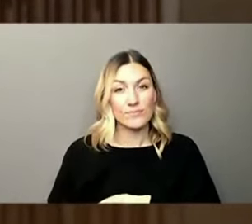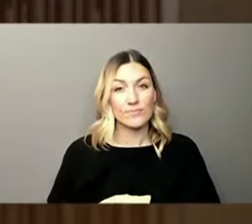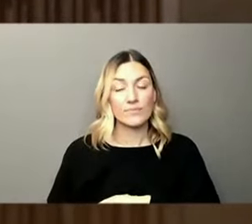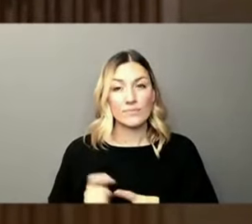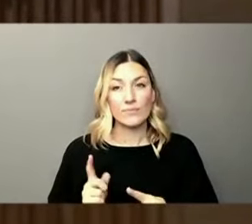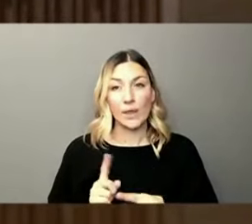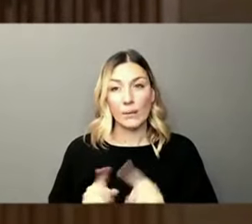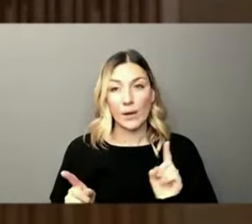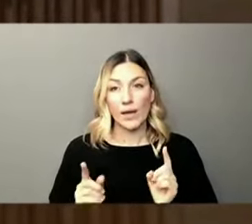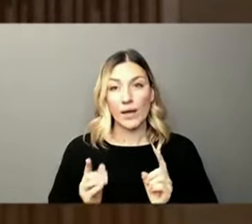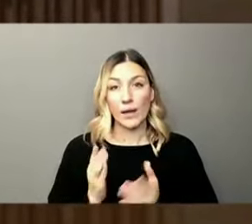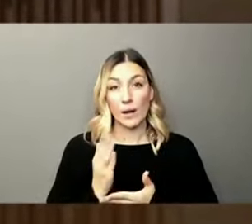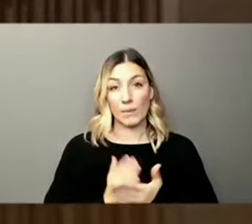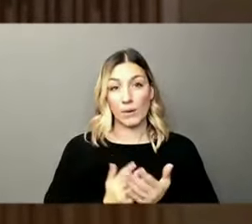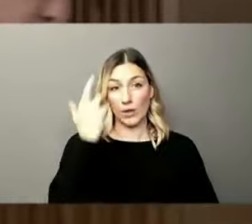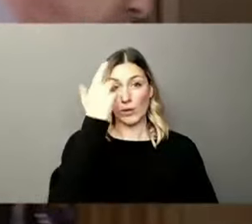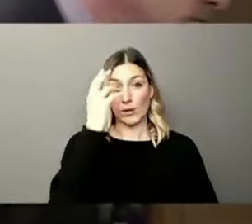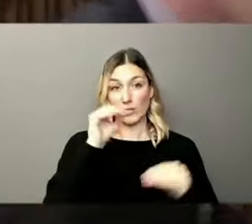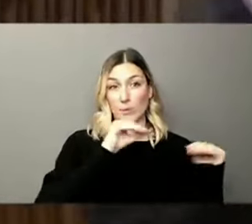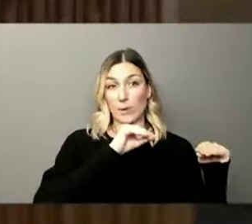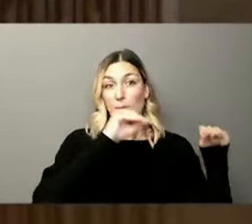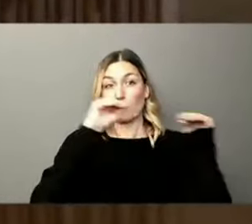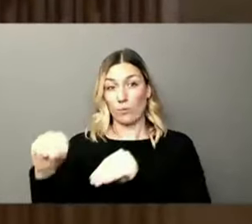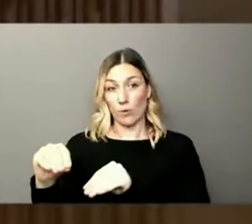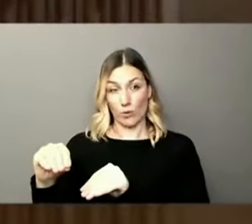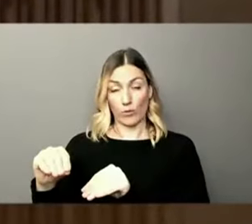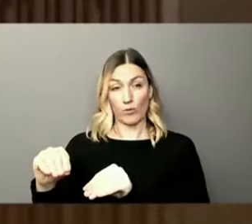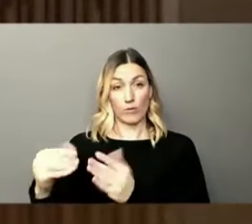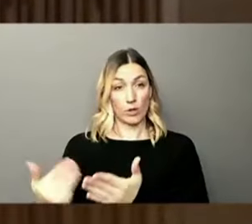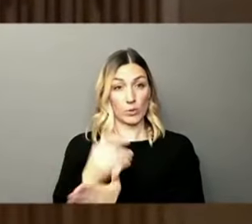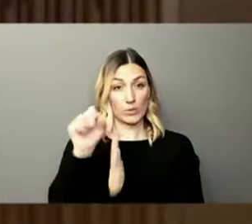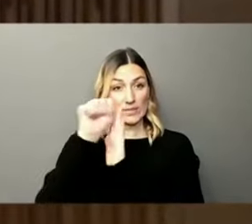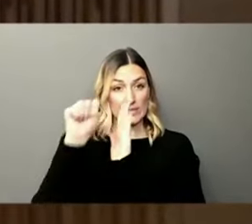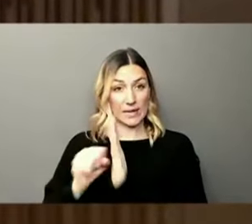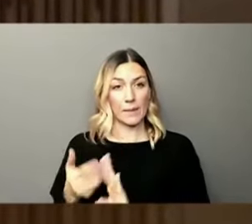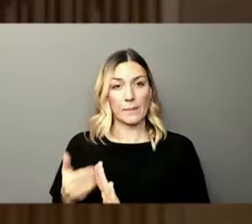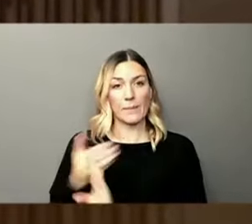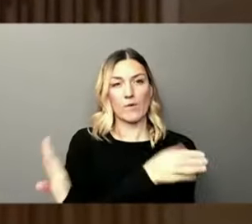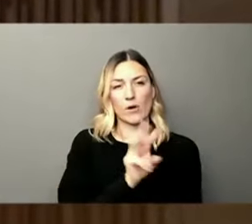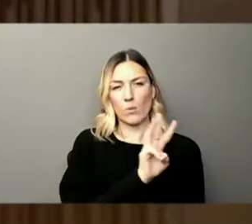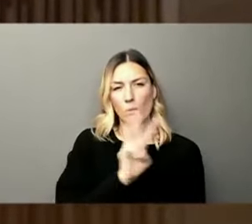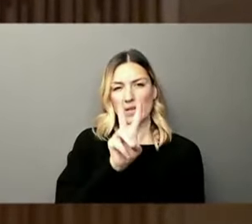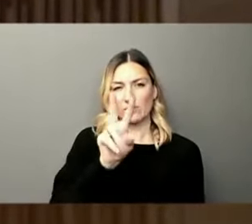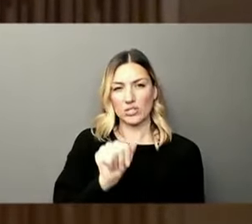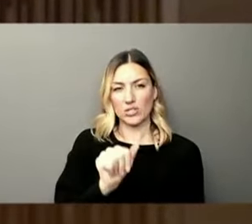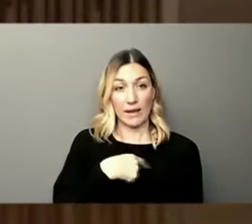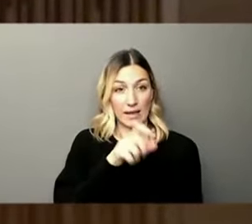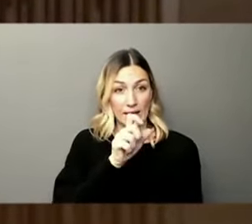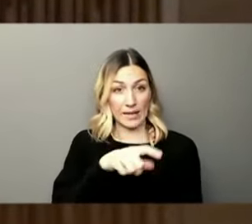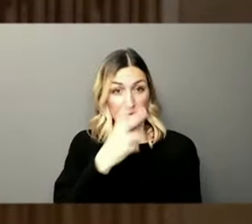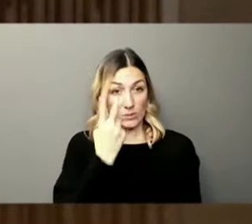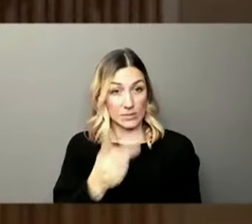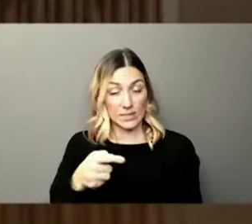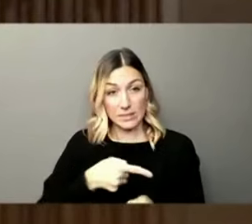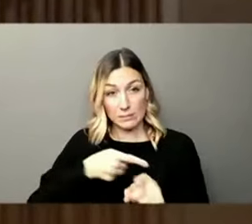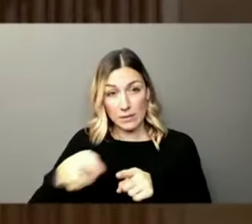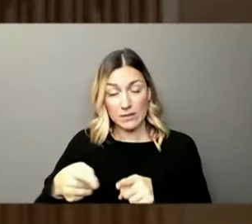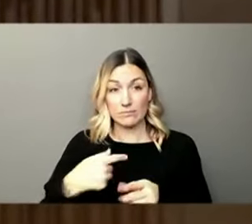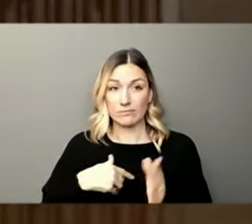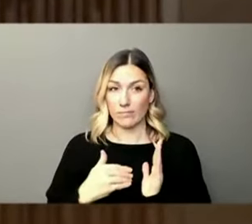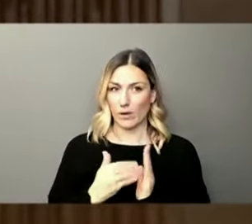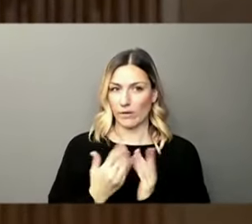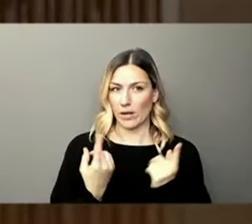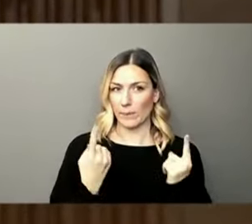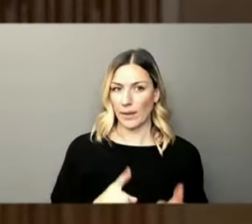part of the reason why we moved states was because we previously lived in West Virginia, and whenever I needed to see a specialist, which was a lot, we